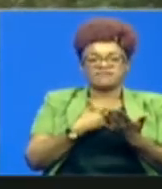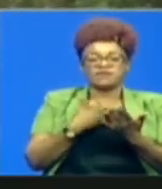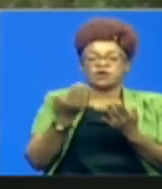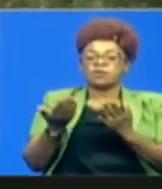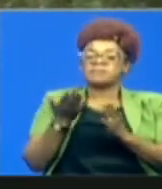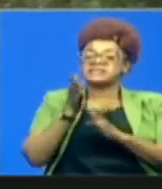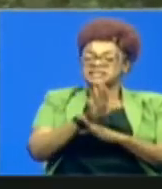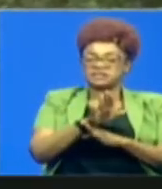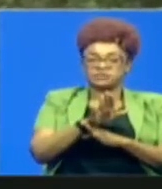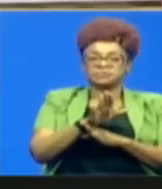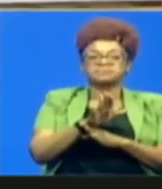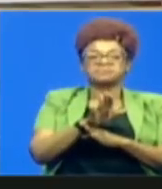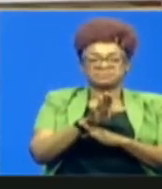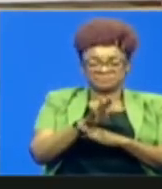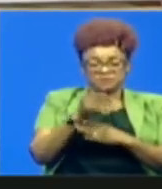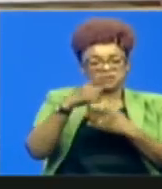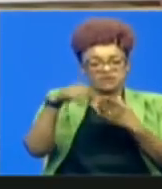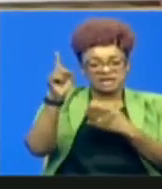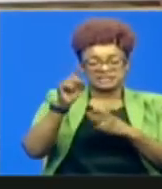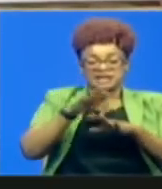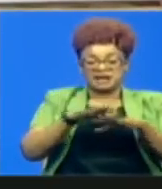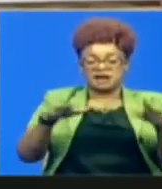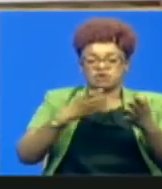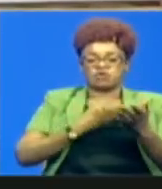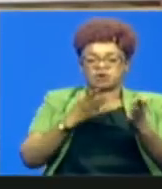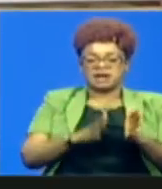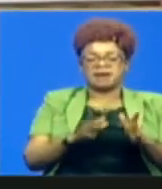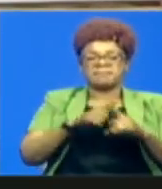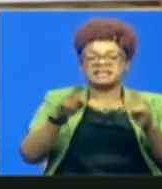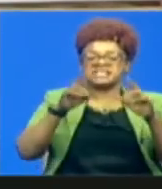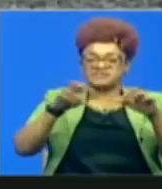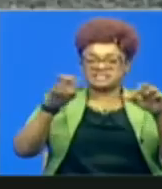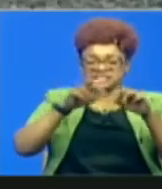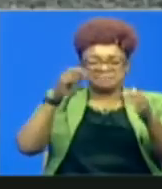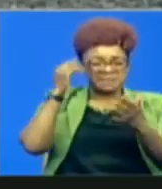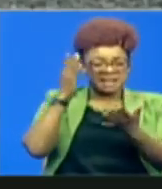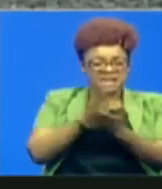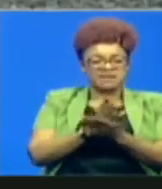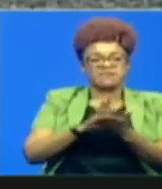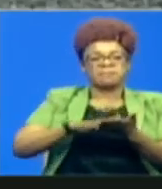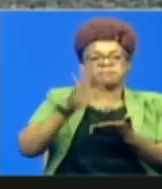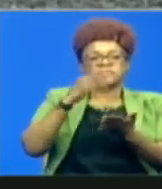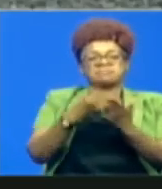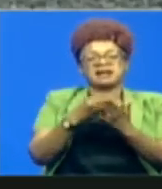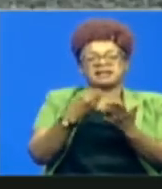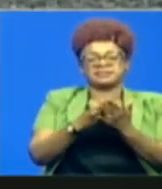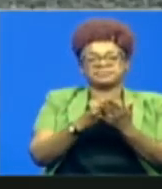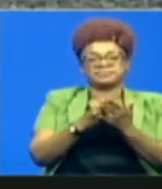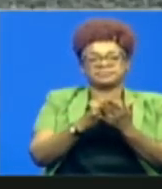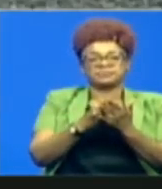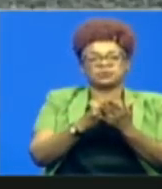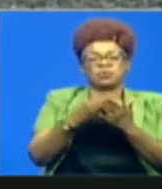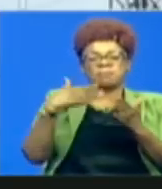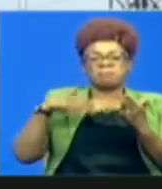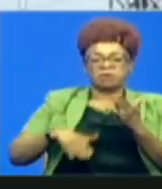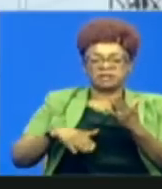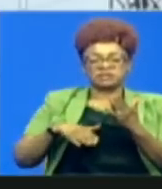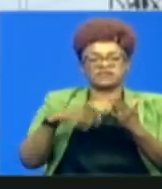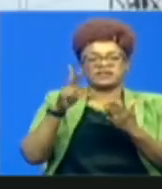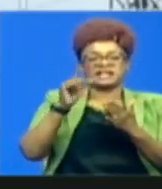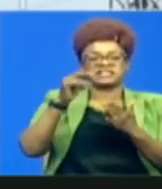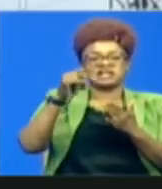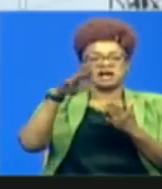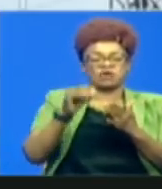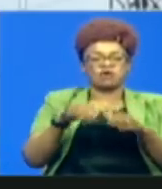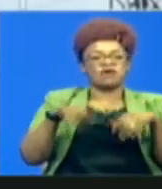compensations went to the right landowners, but investigators believe most of the money ended up in the pockets of Ketraco officers. And now